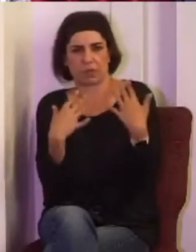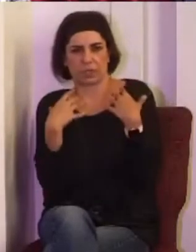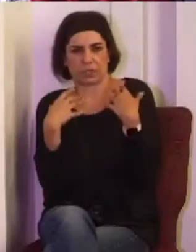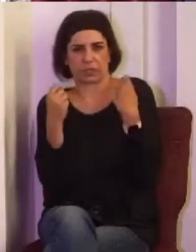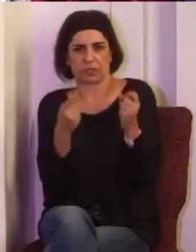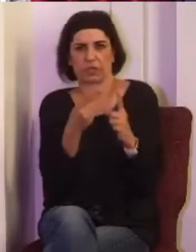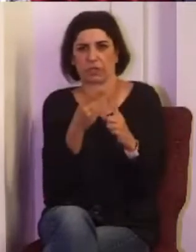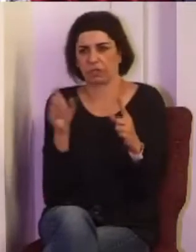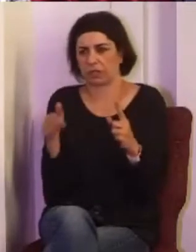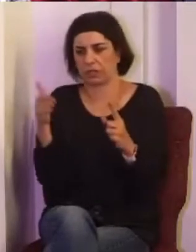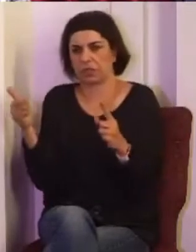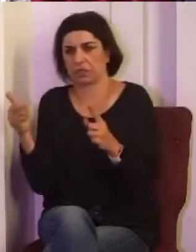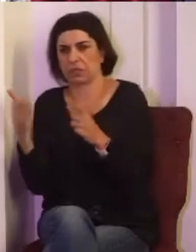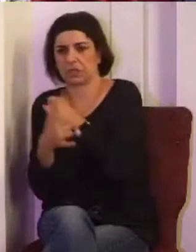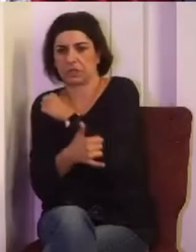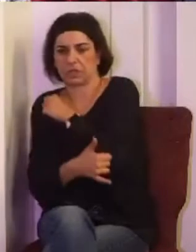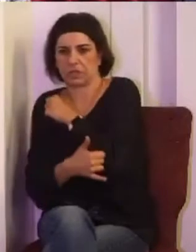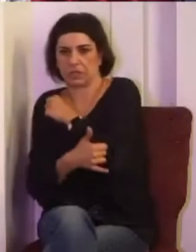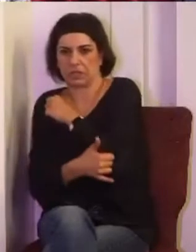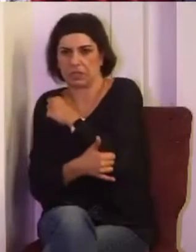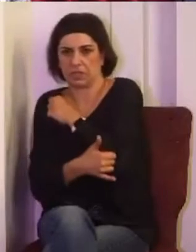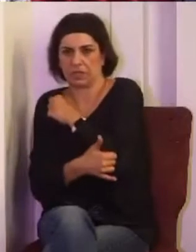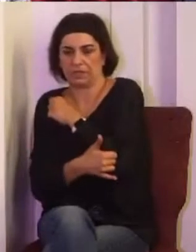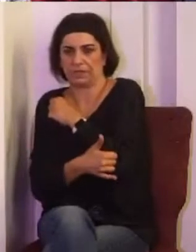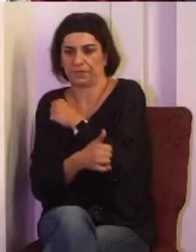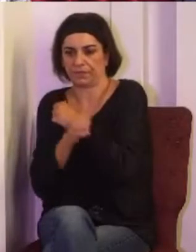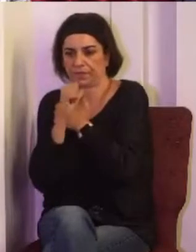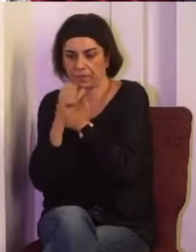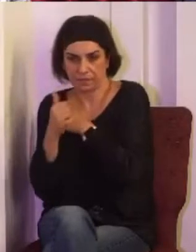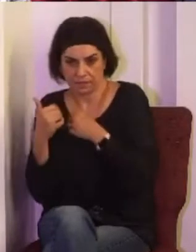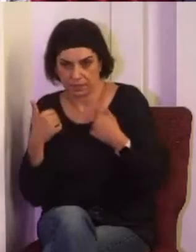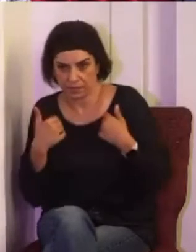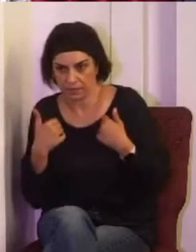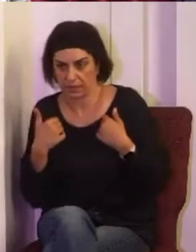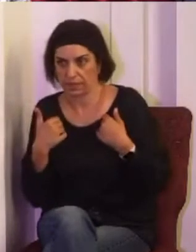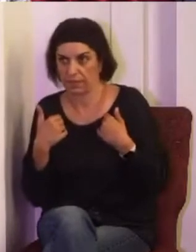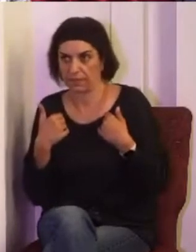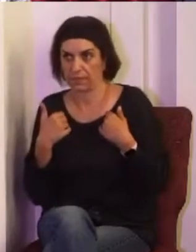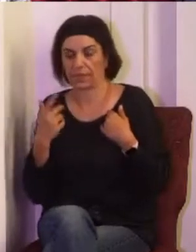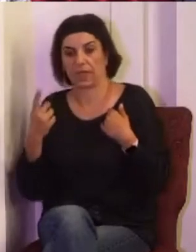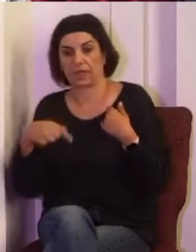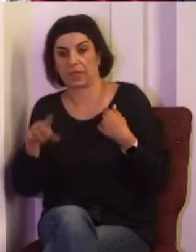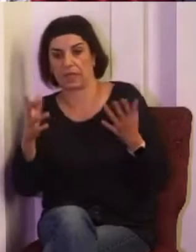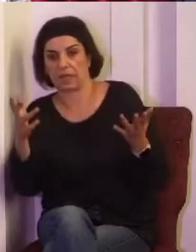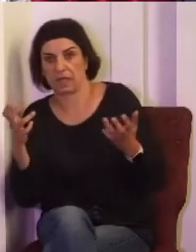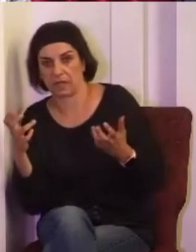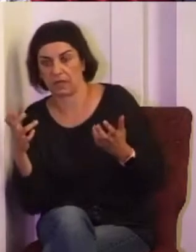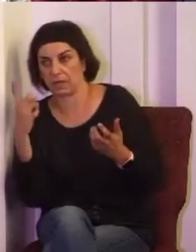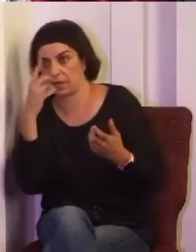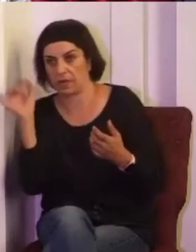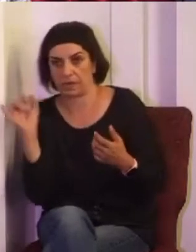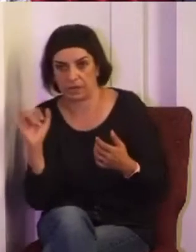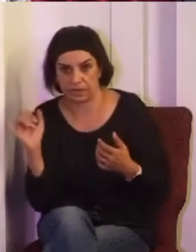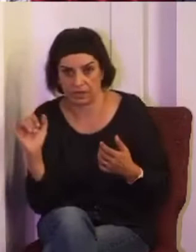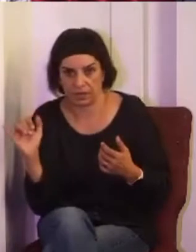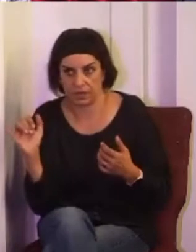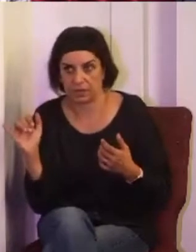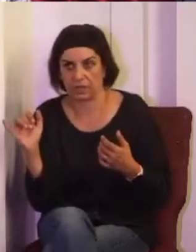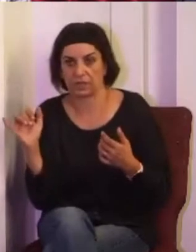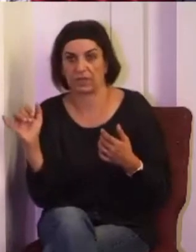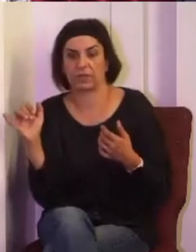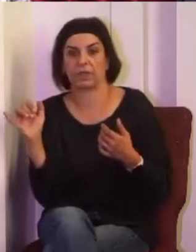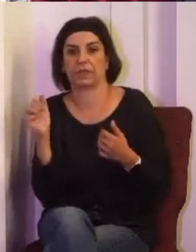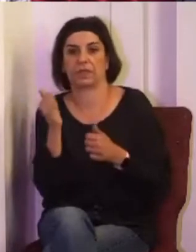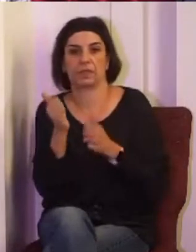to those other nations that they did not have. So they wanted to look like